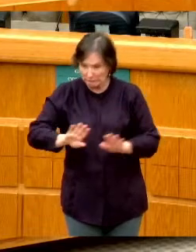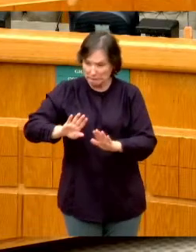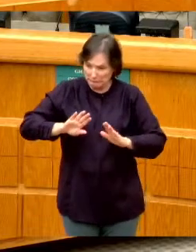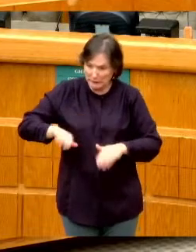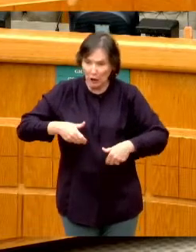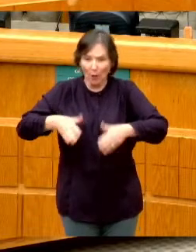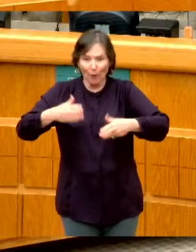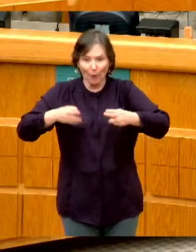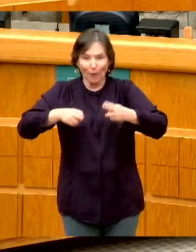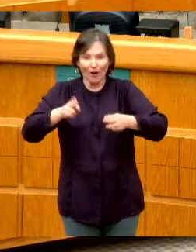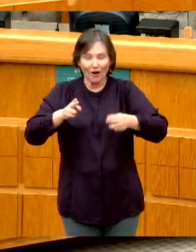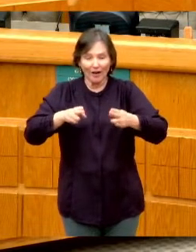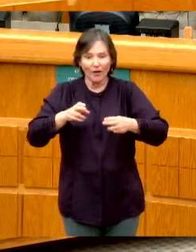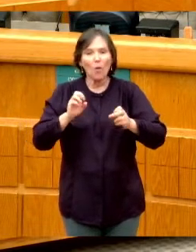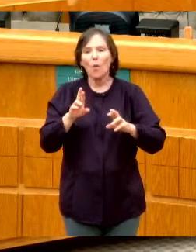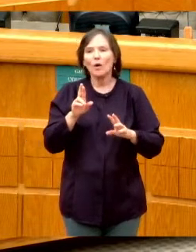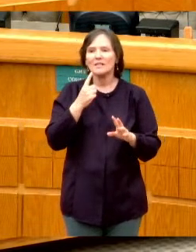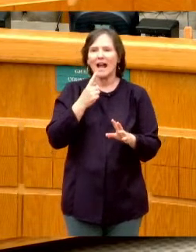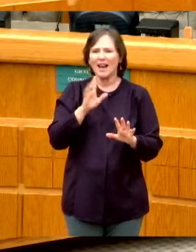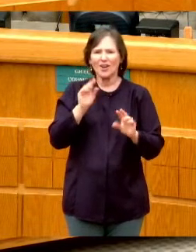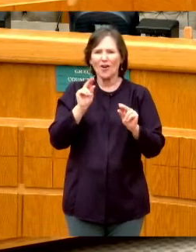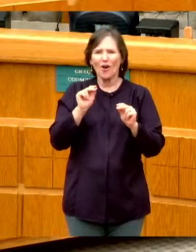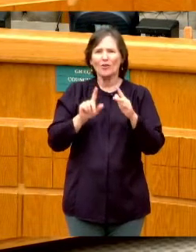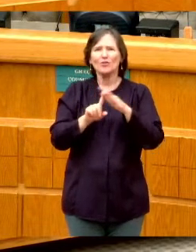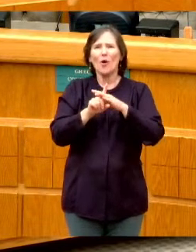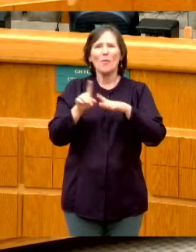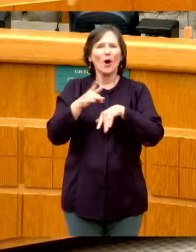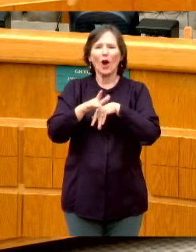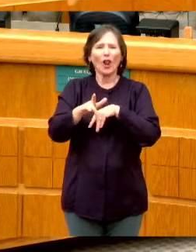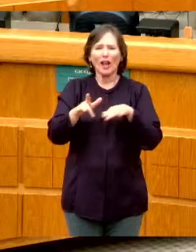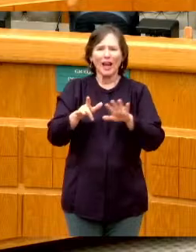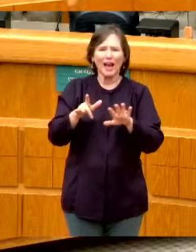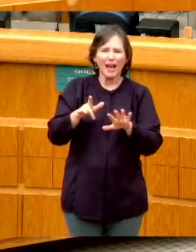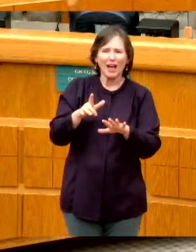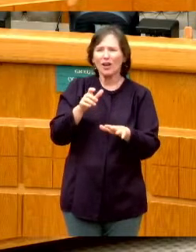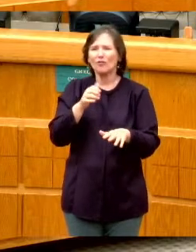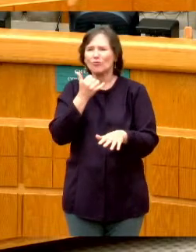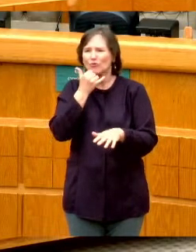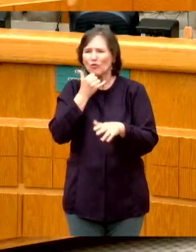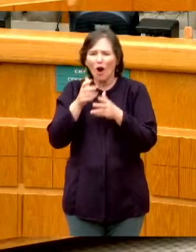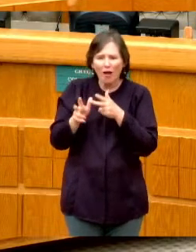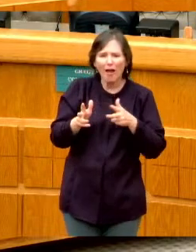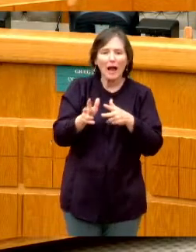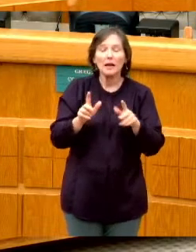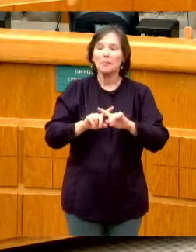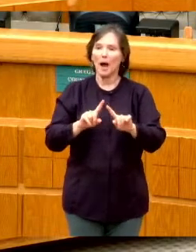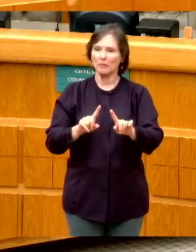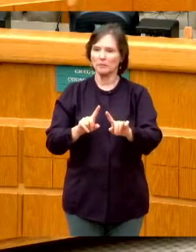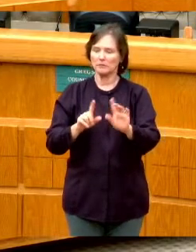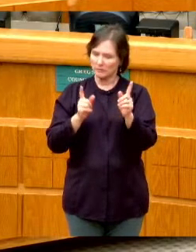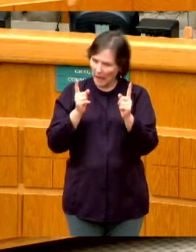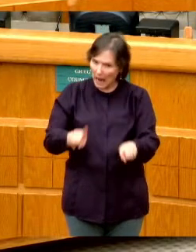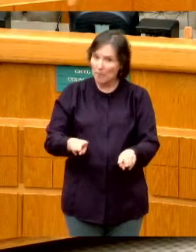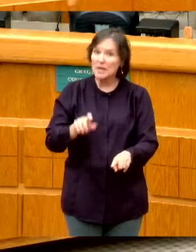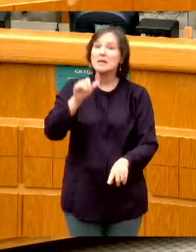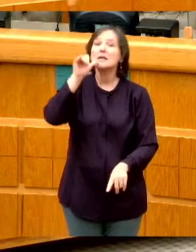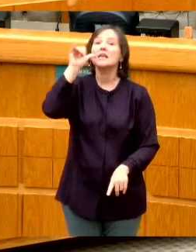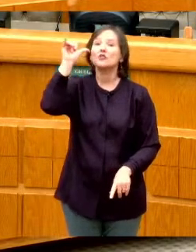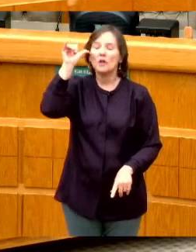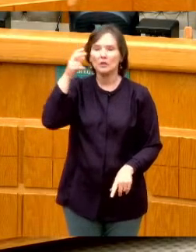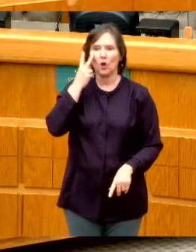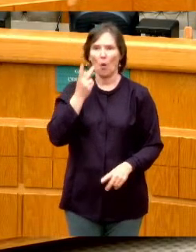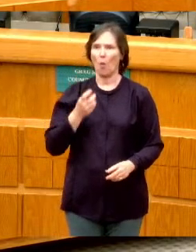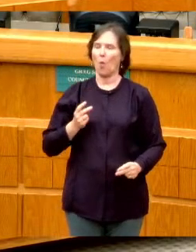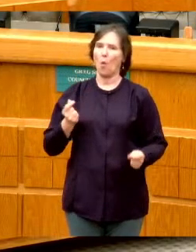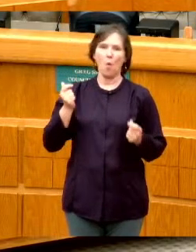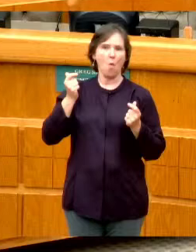Or be able to say, no, you're here too early, you're not in the right line. But what I saw yesterday was true efficiency.